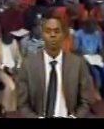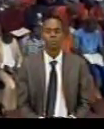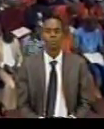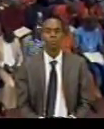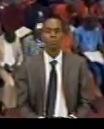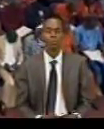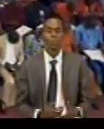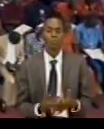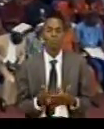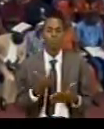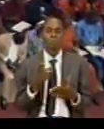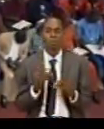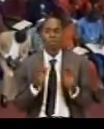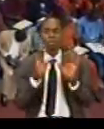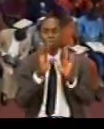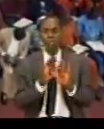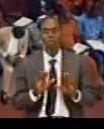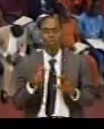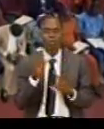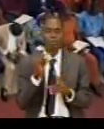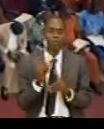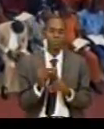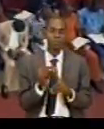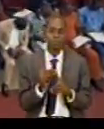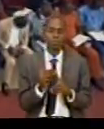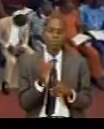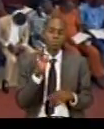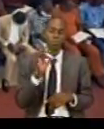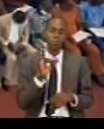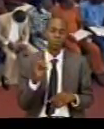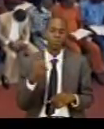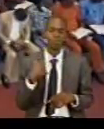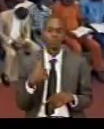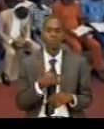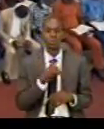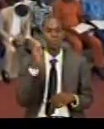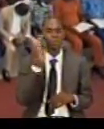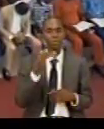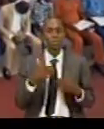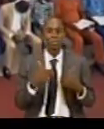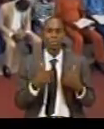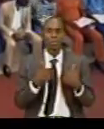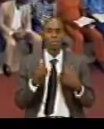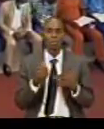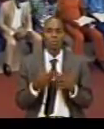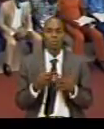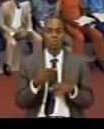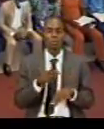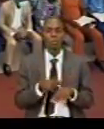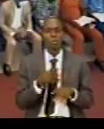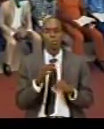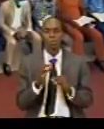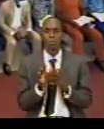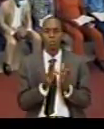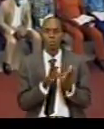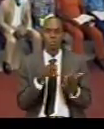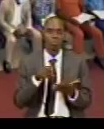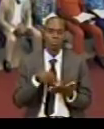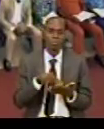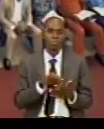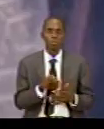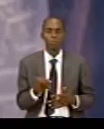Before the Sunday message today, we shall have a brief period of scripture